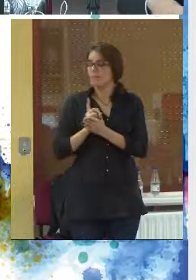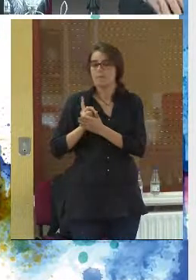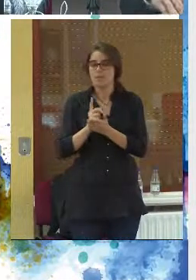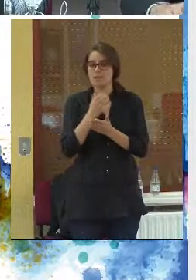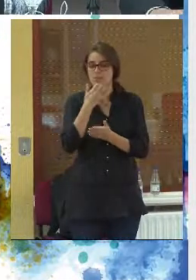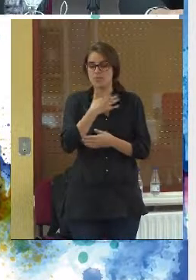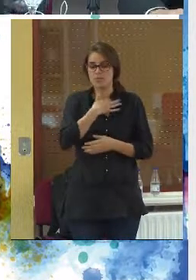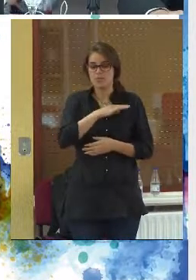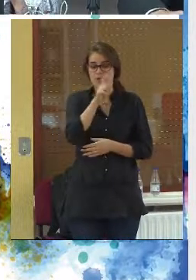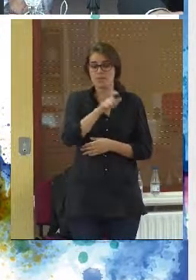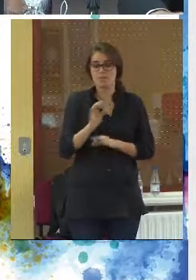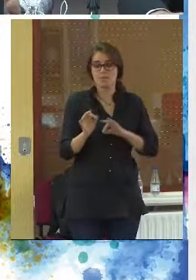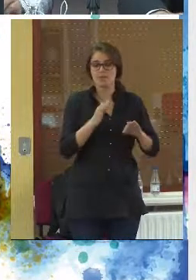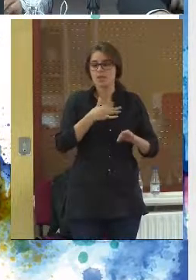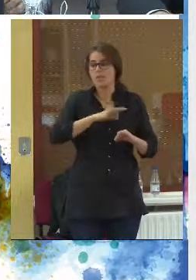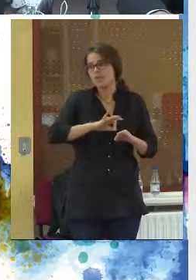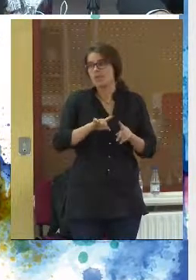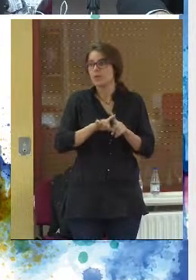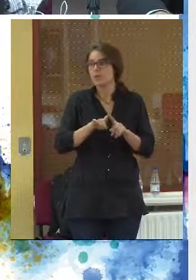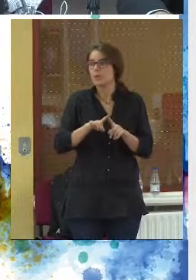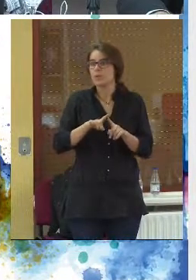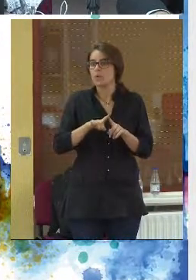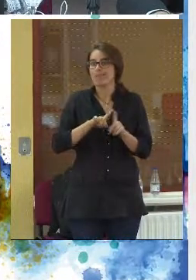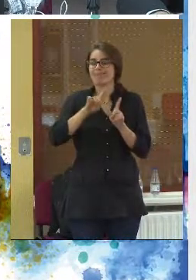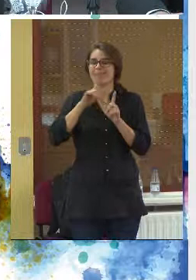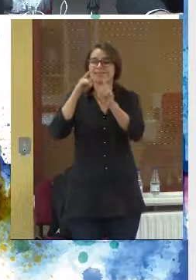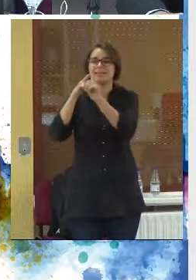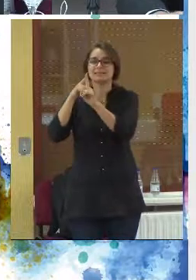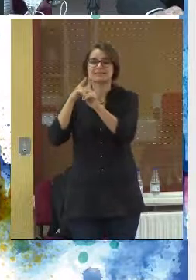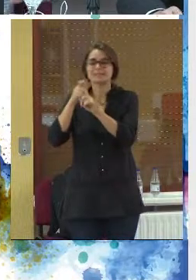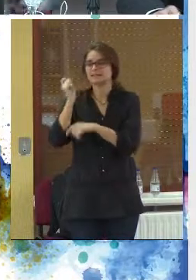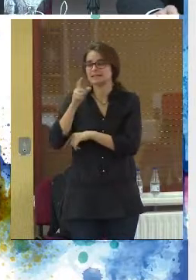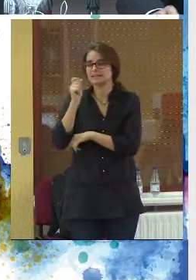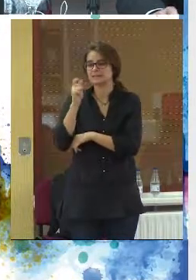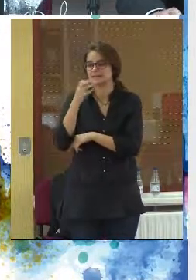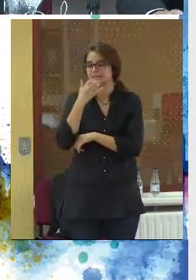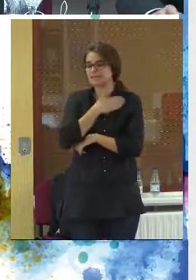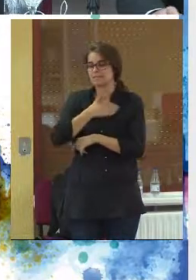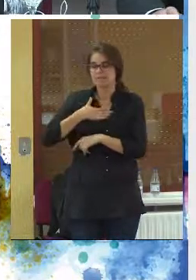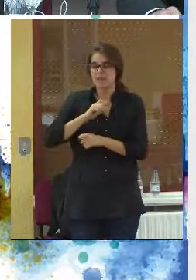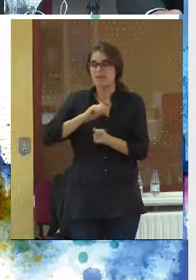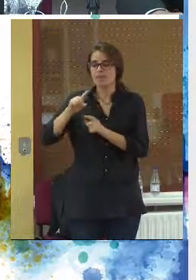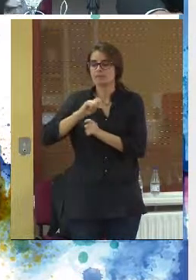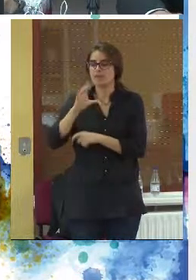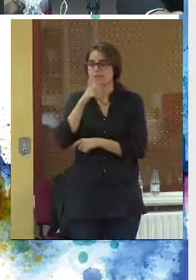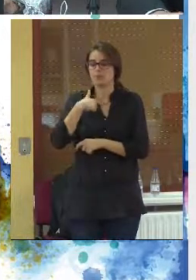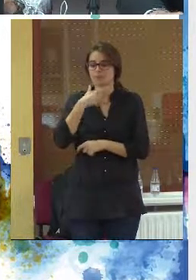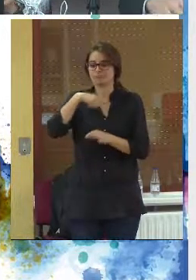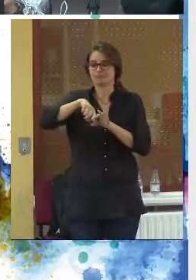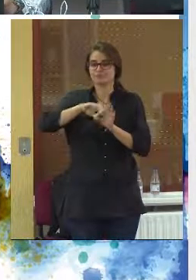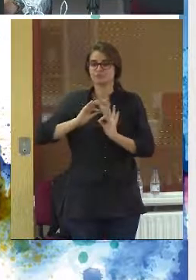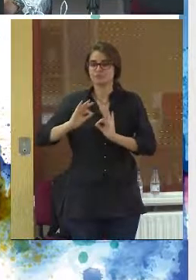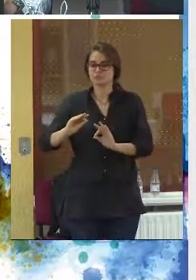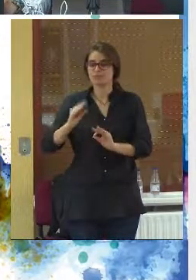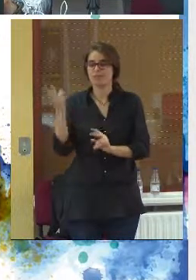with frequently visited spots. If you, for example, have to go out of the office, if the employee has to go out of